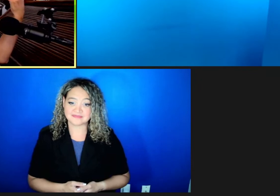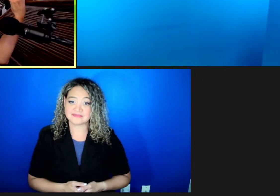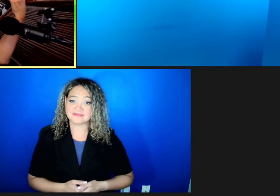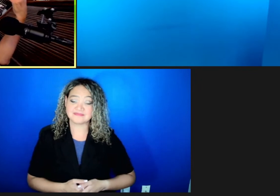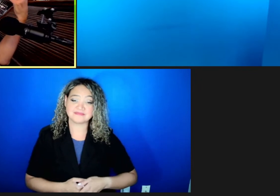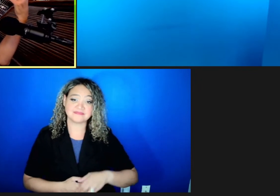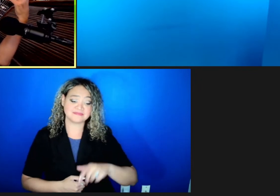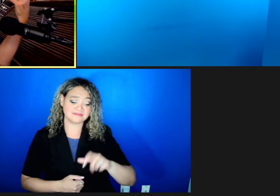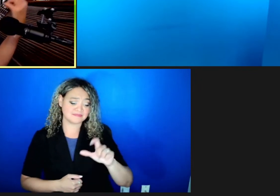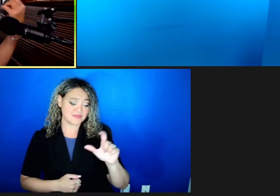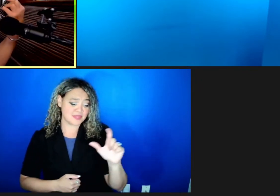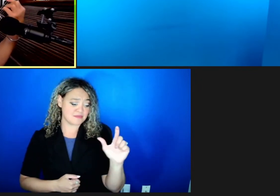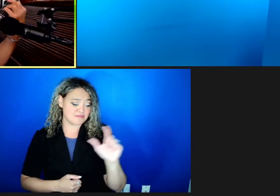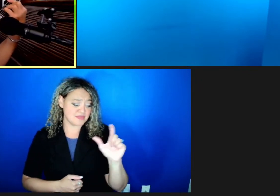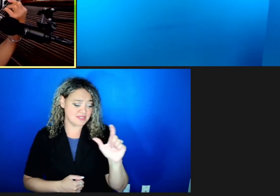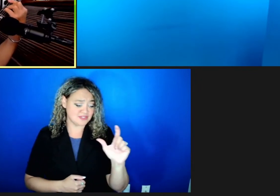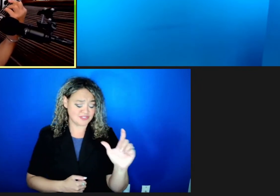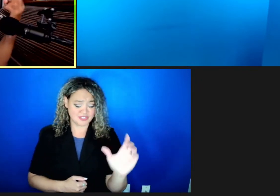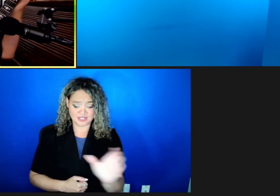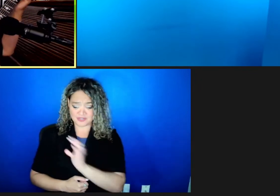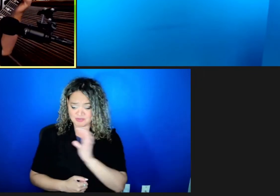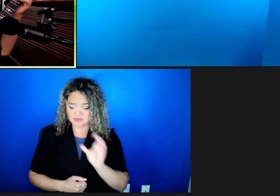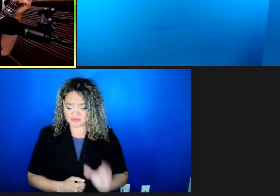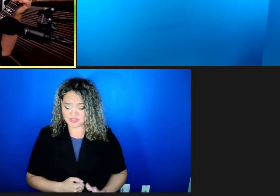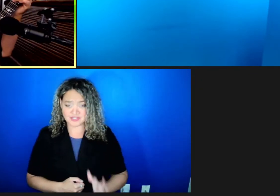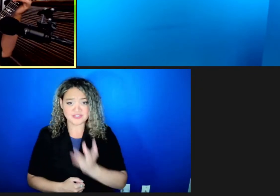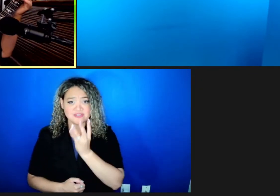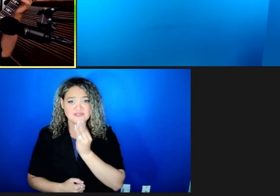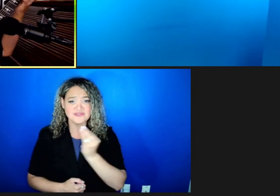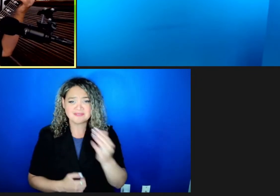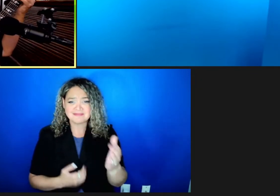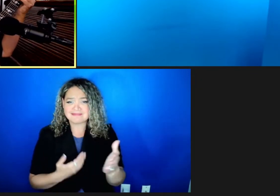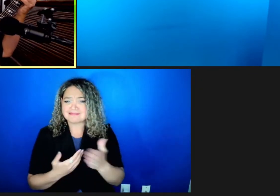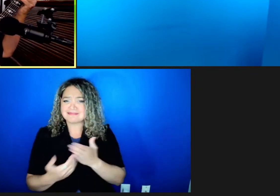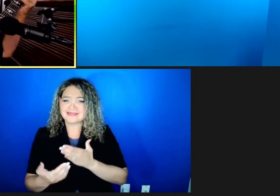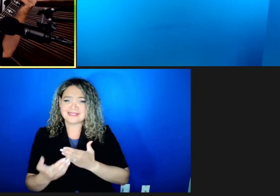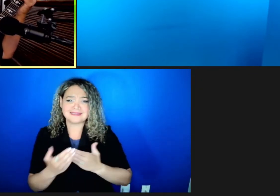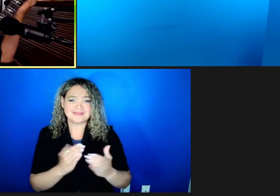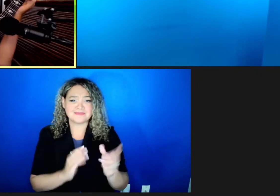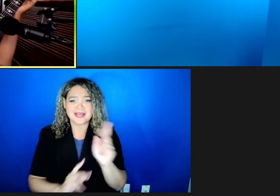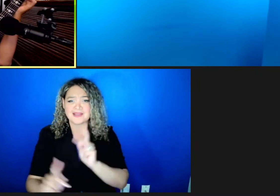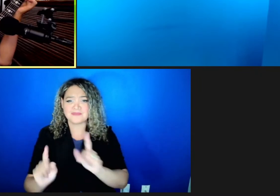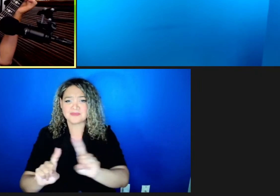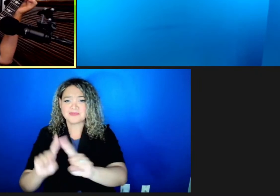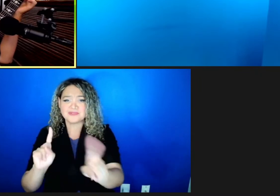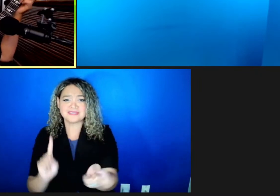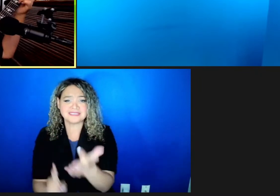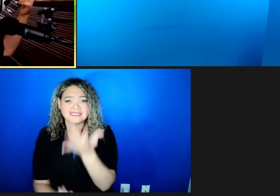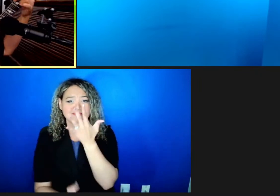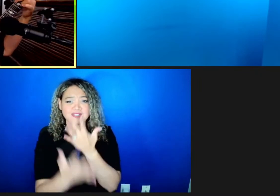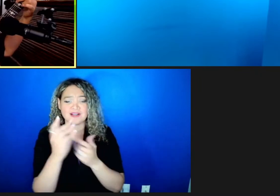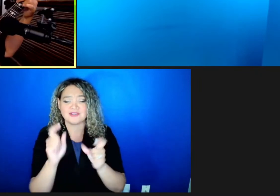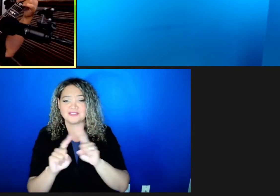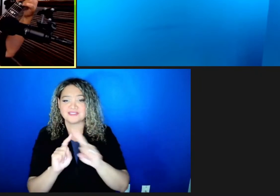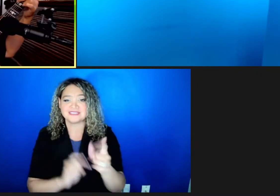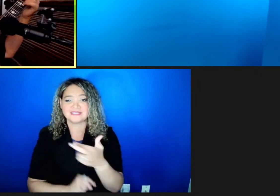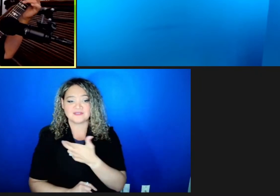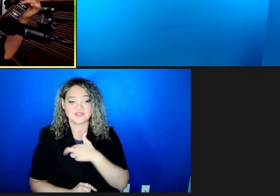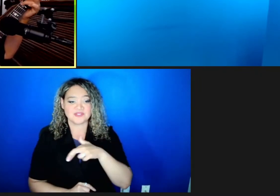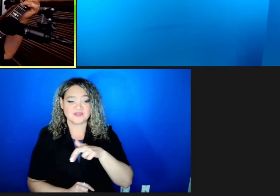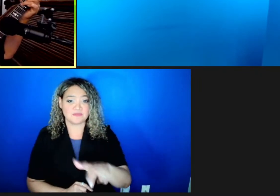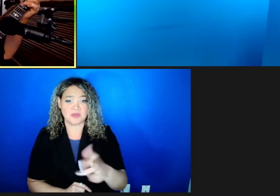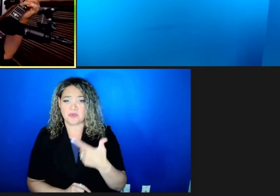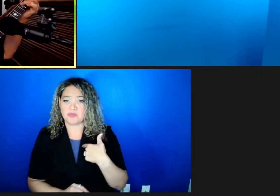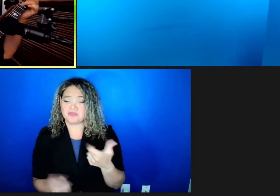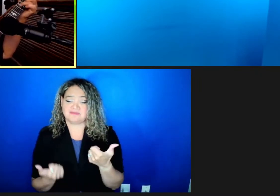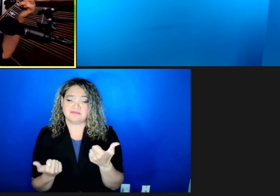Muslim, Hindu, Christian, Jew, every people, every hue, here to know the best that we